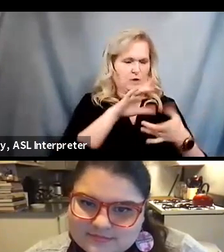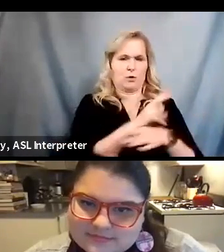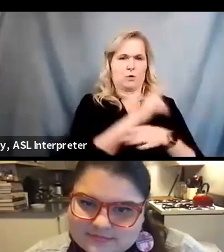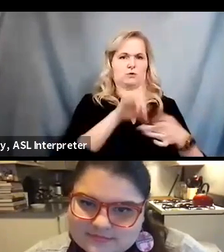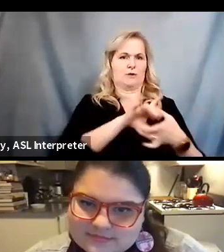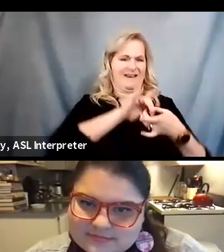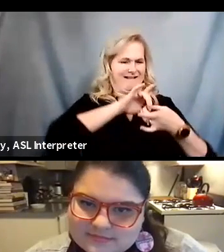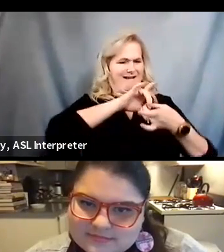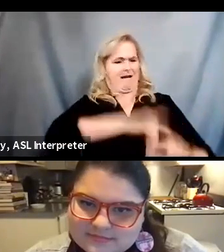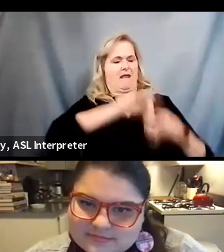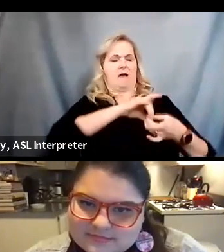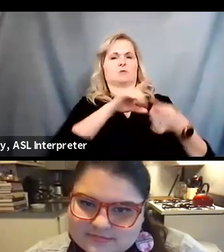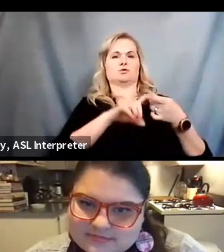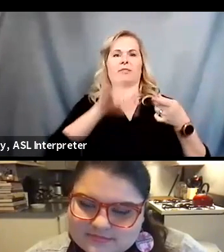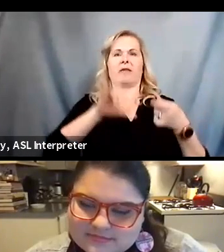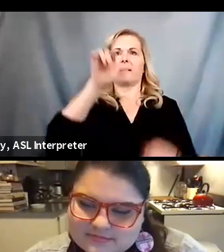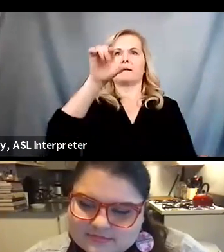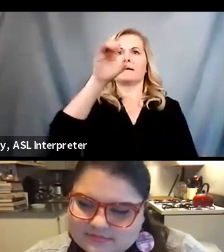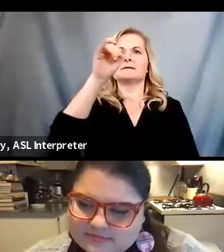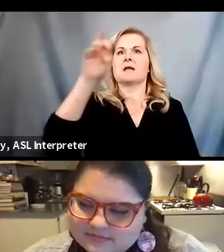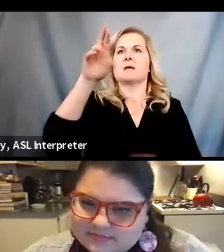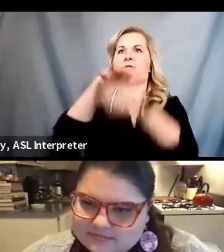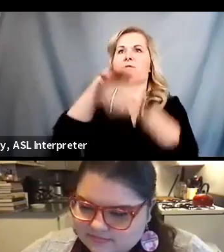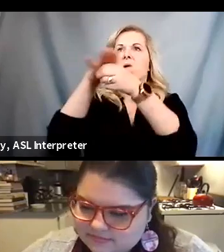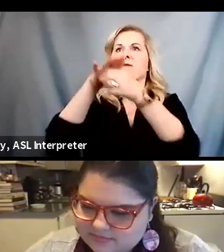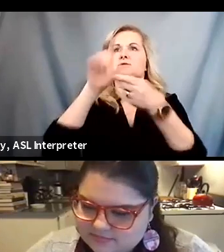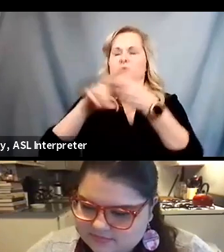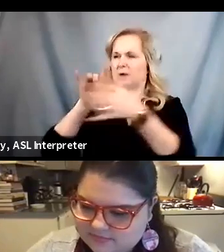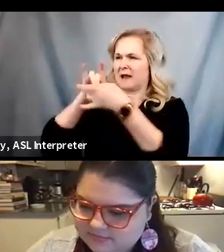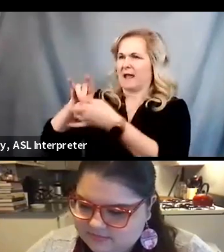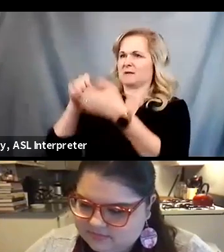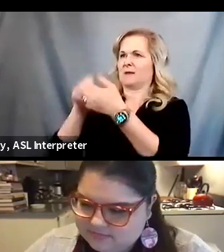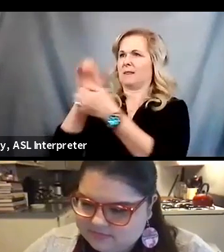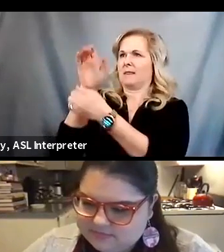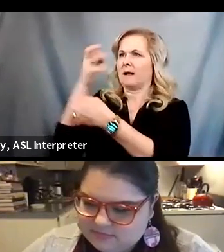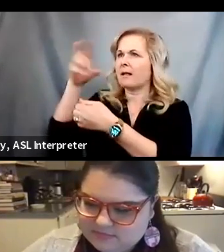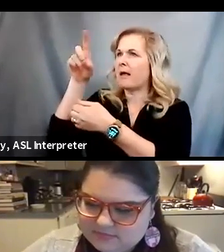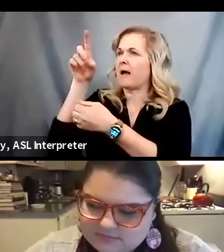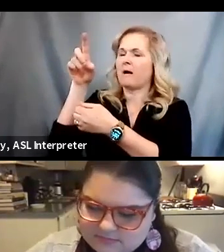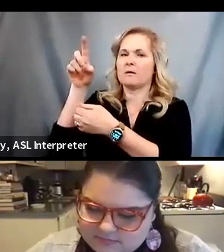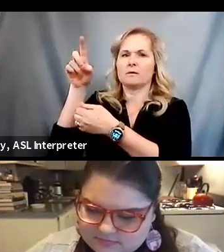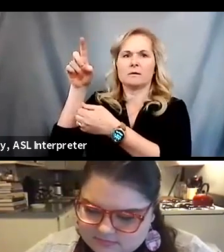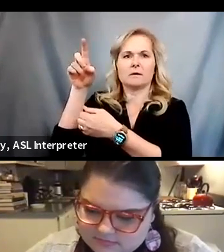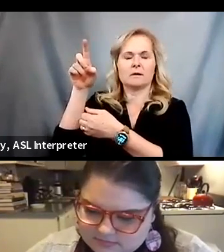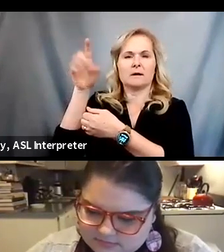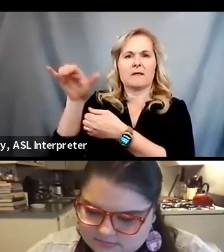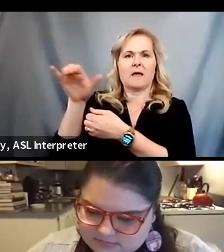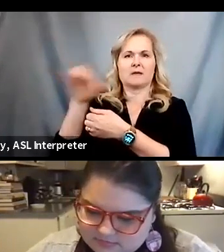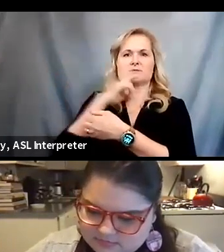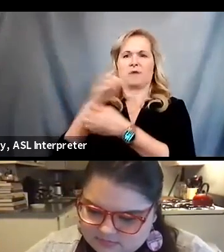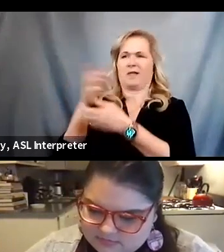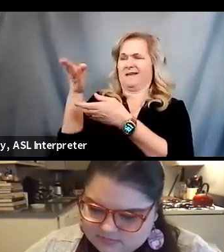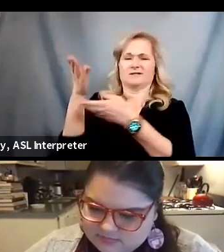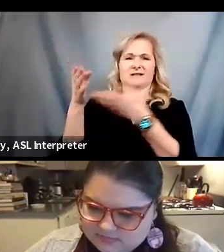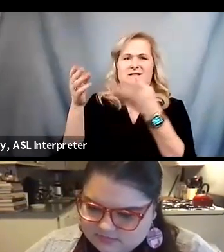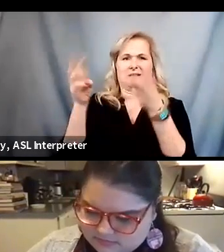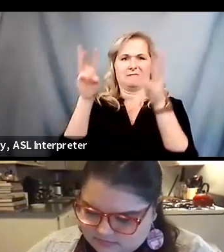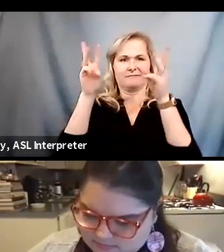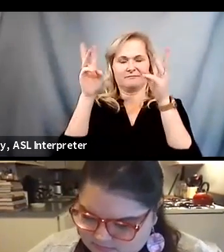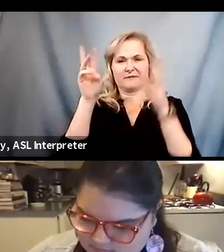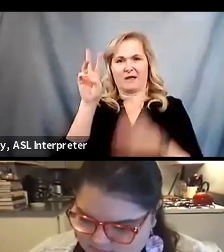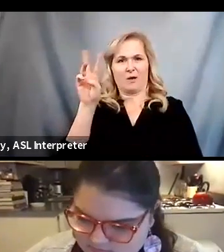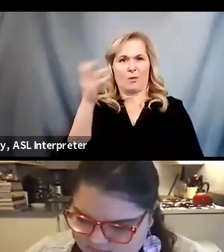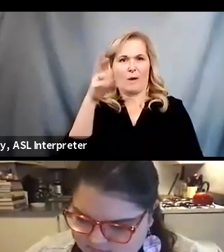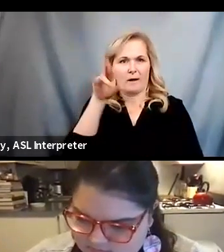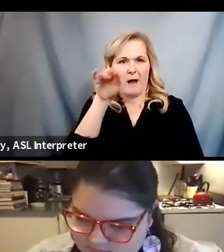that cyberspace, to connect to that cloud that is in fact a giant warehouse of